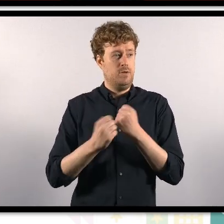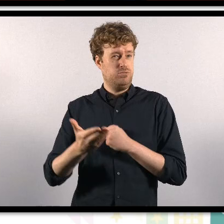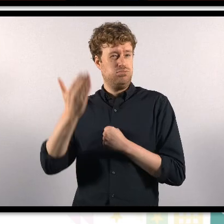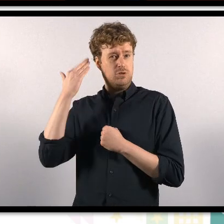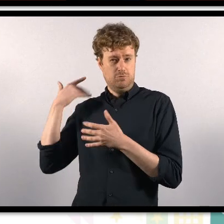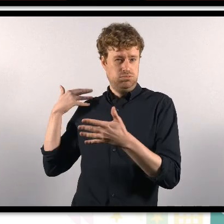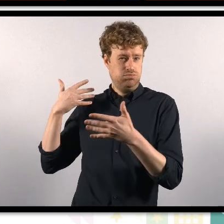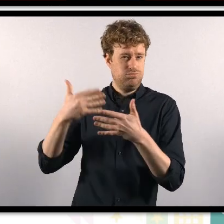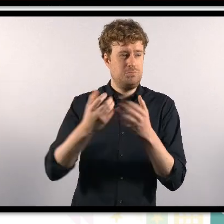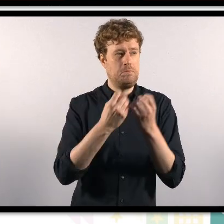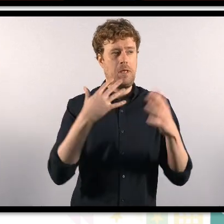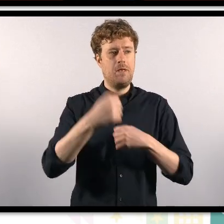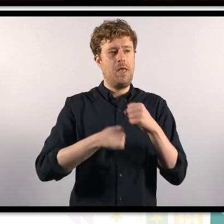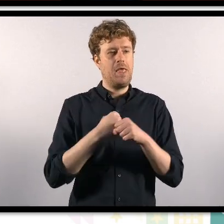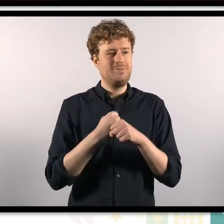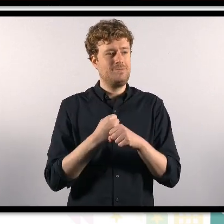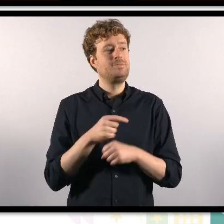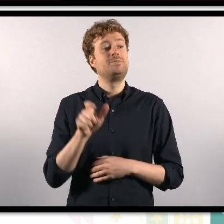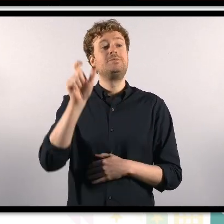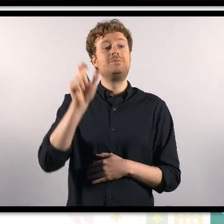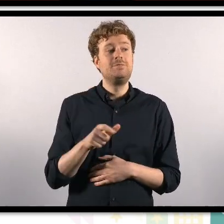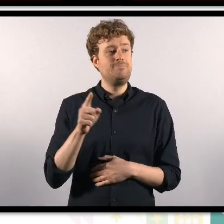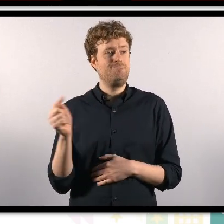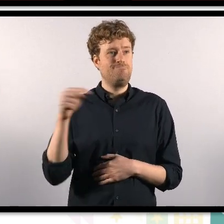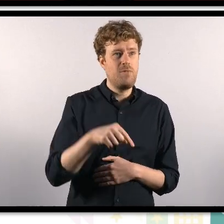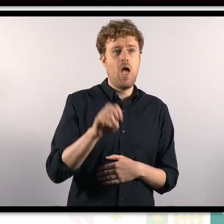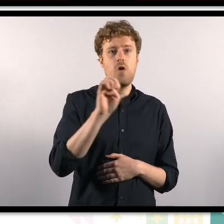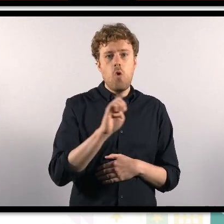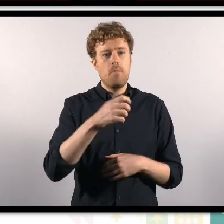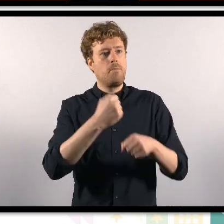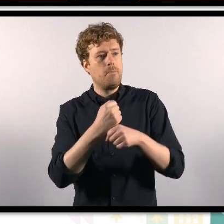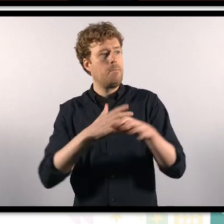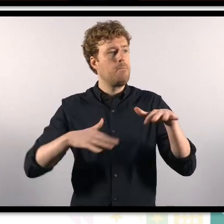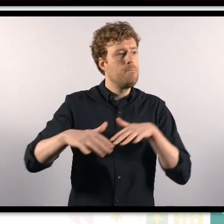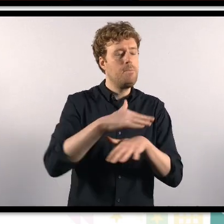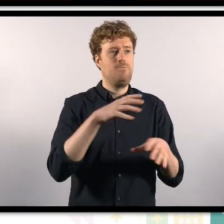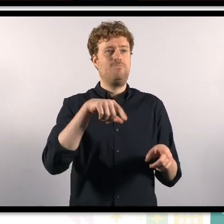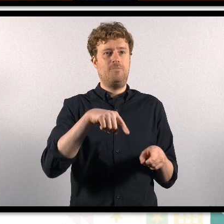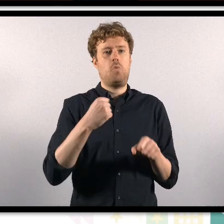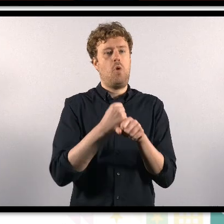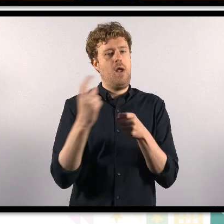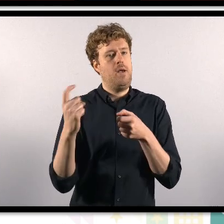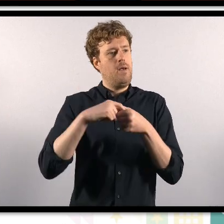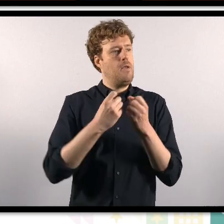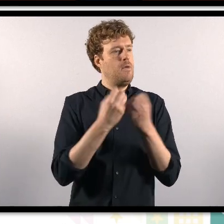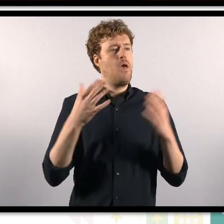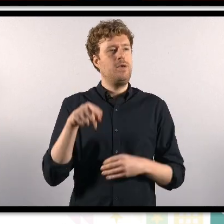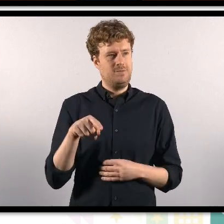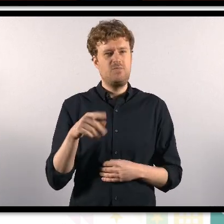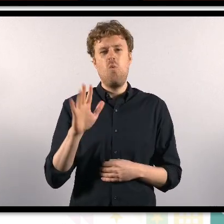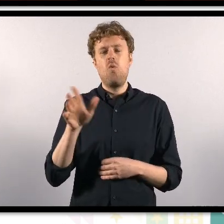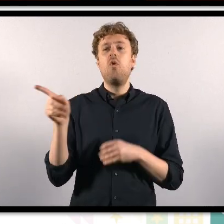introduce Vasu from SAP on the stage to talk about a little new fun project that we're working on. So Vasu, come on